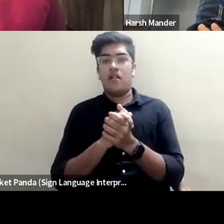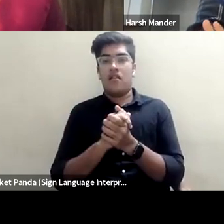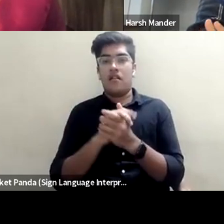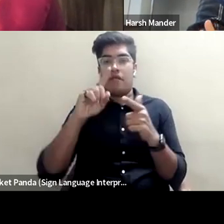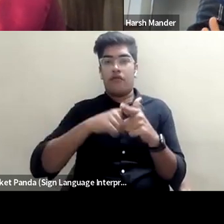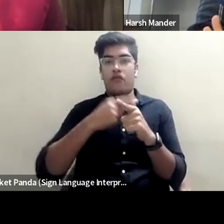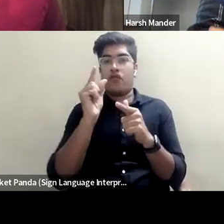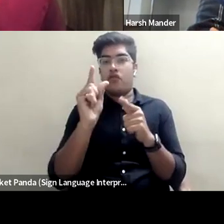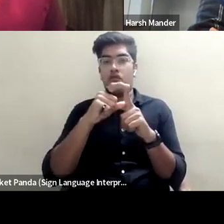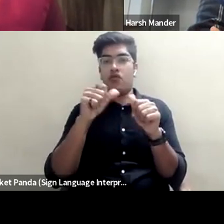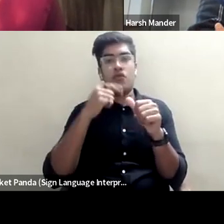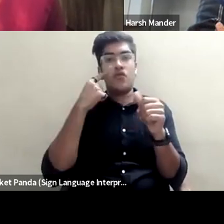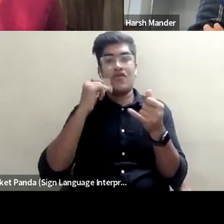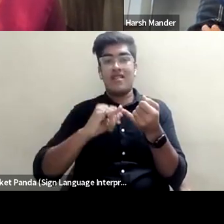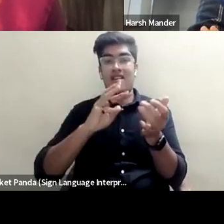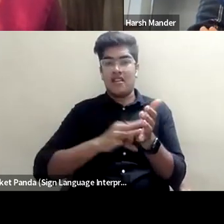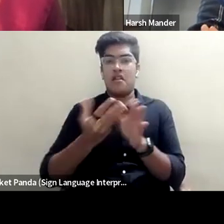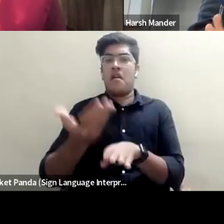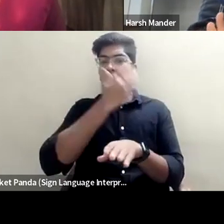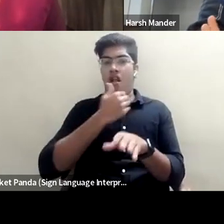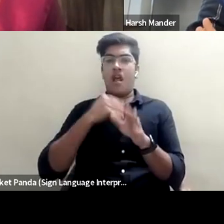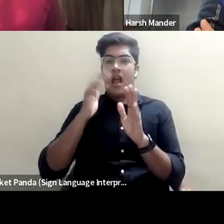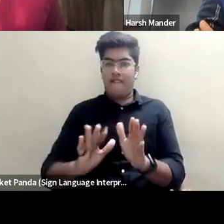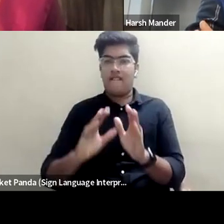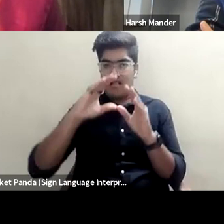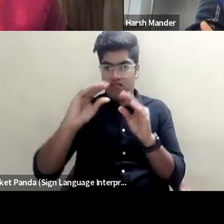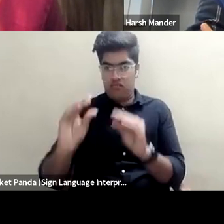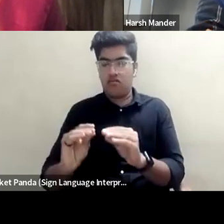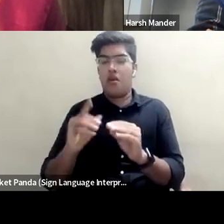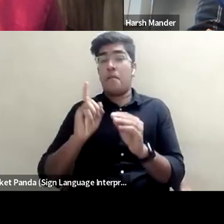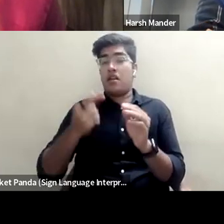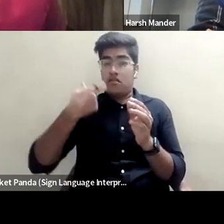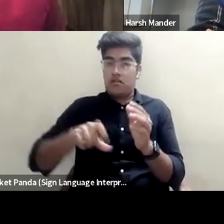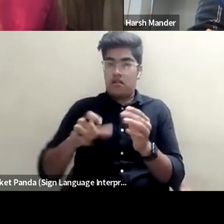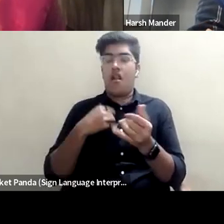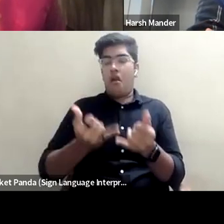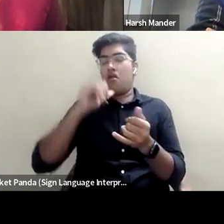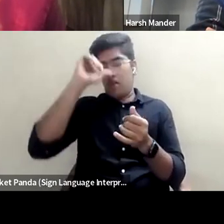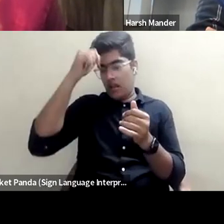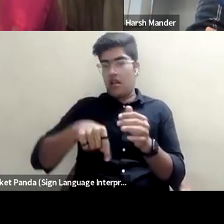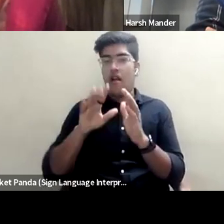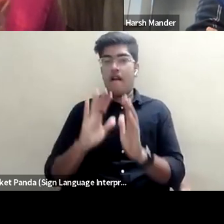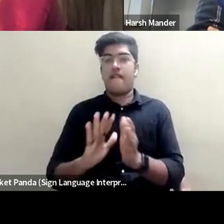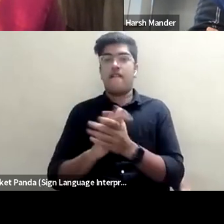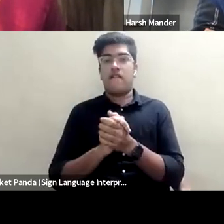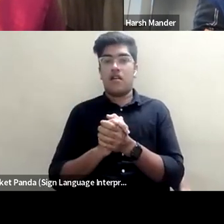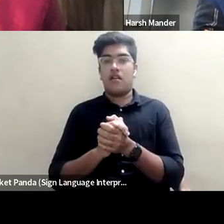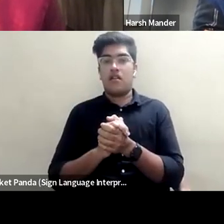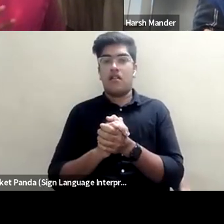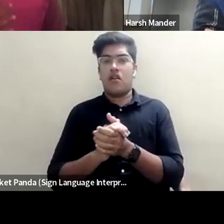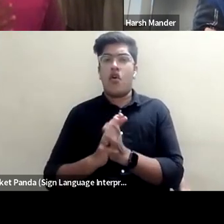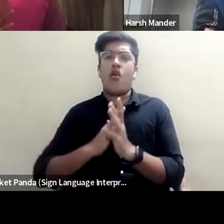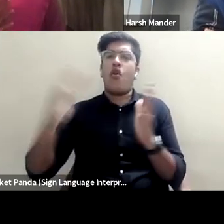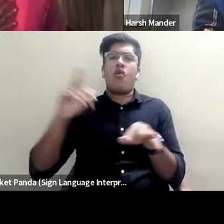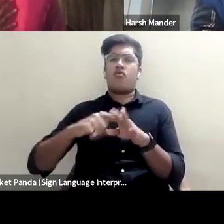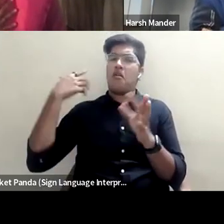much minority, but even then we have it. We have 8 major religions existing here for centuries,